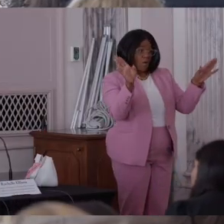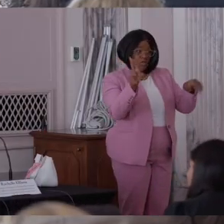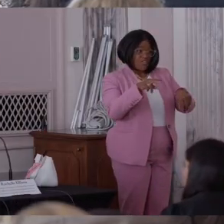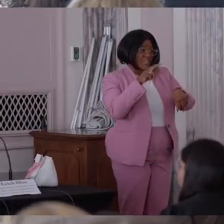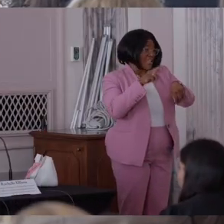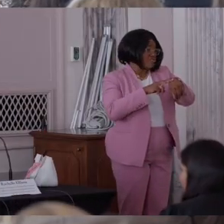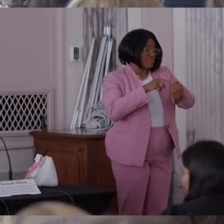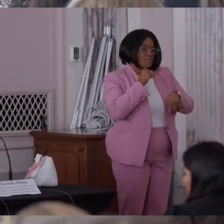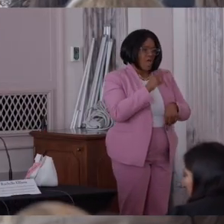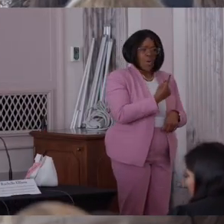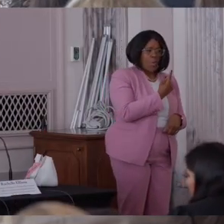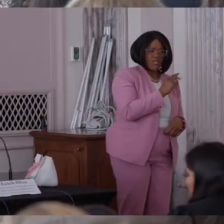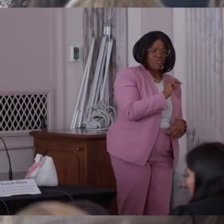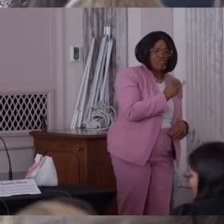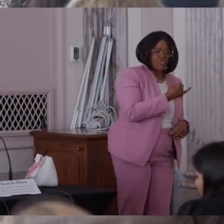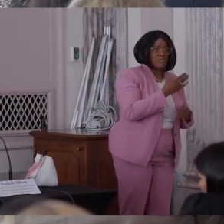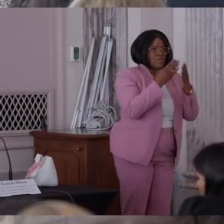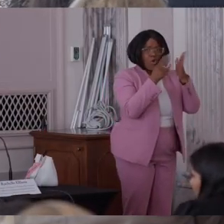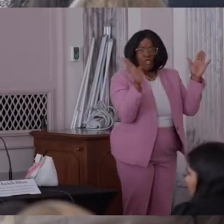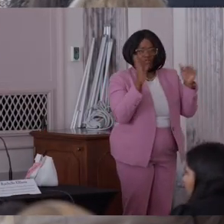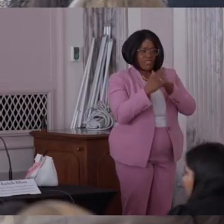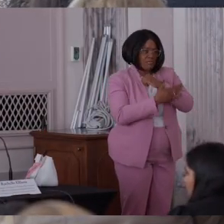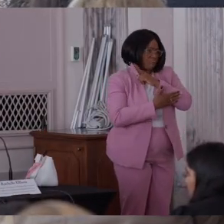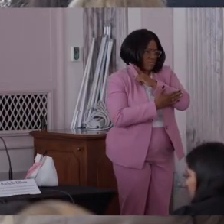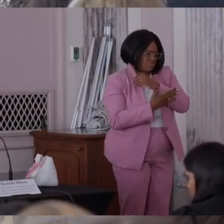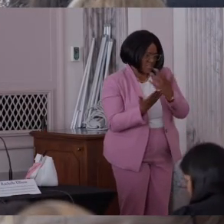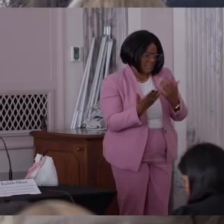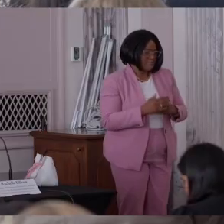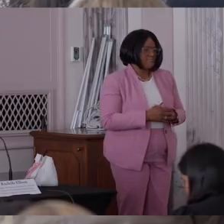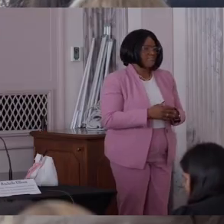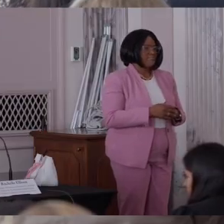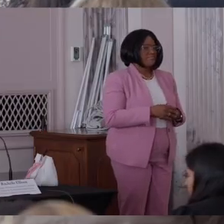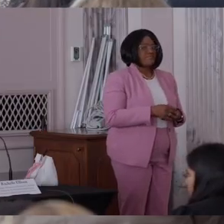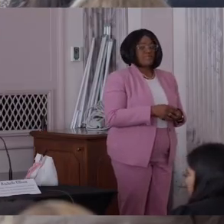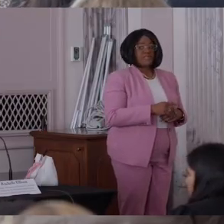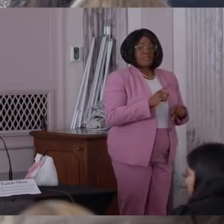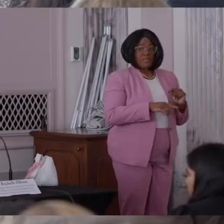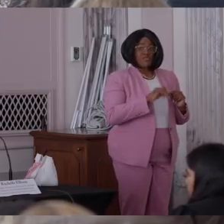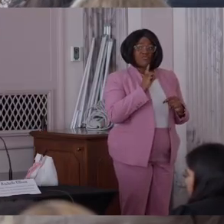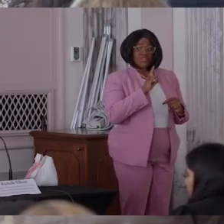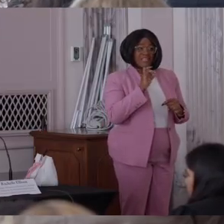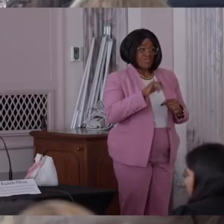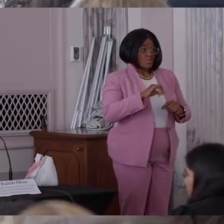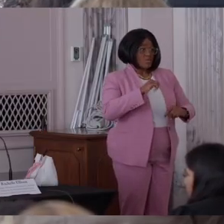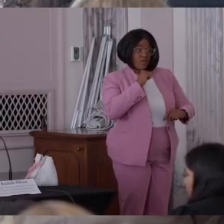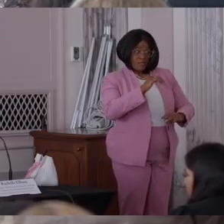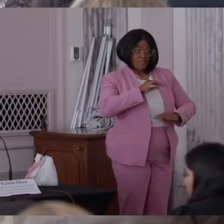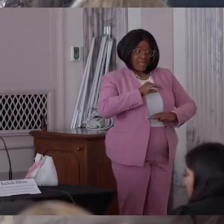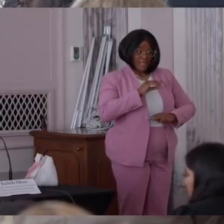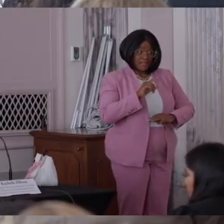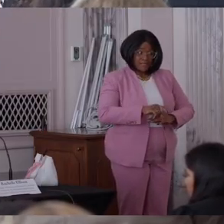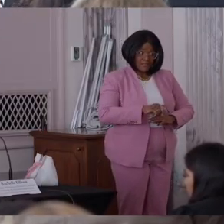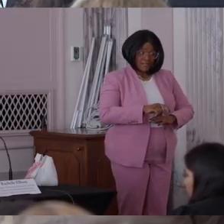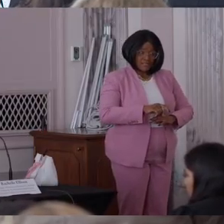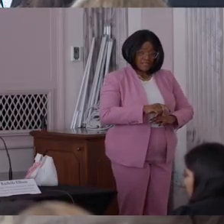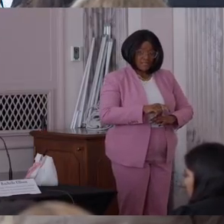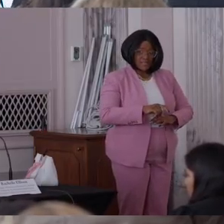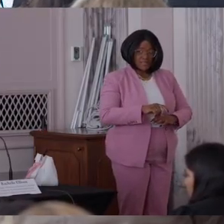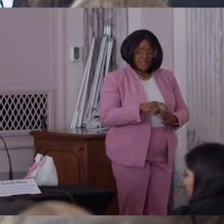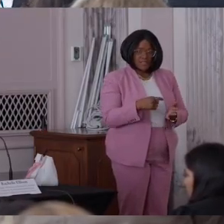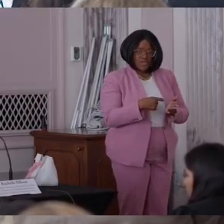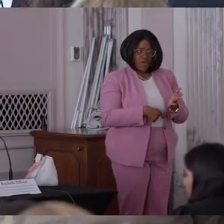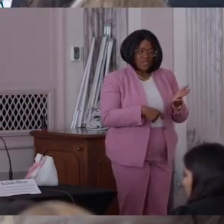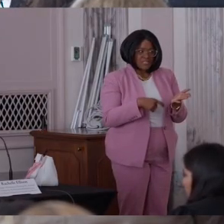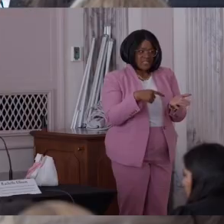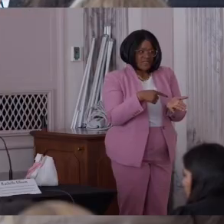Jersey. and this is if we're going to get serious about these unmet needs, it has to be cost effective